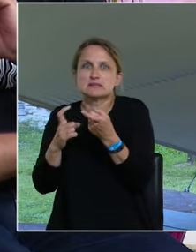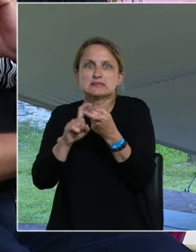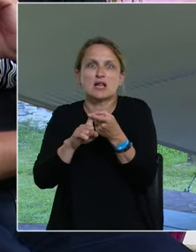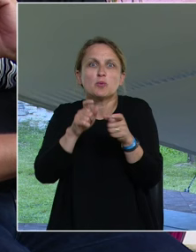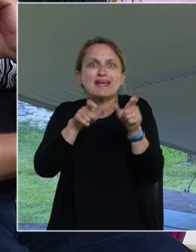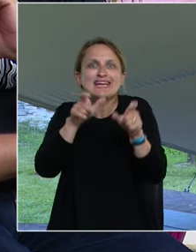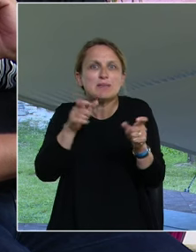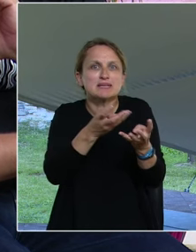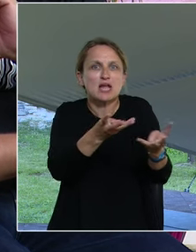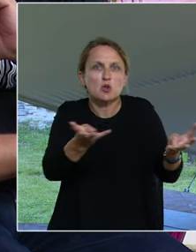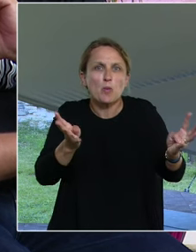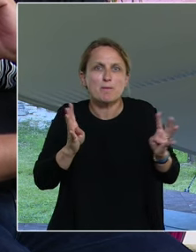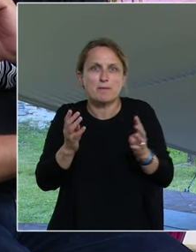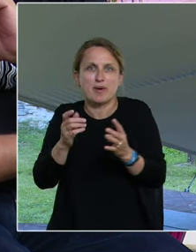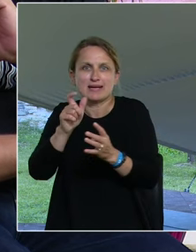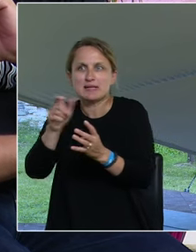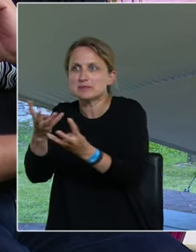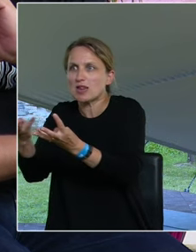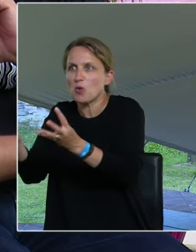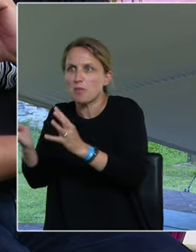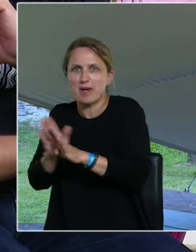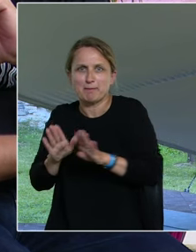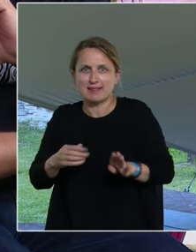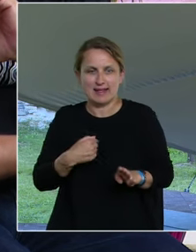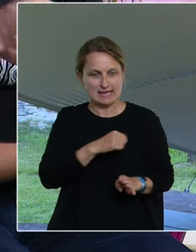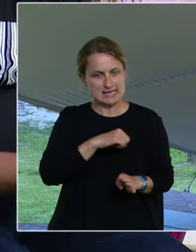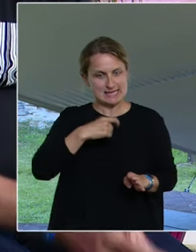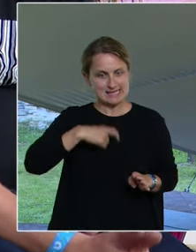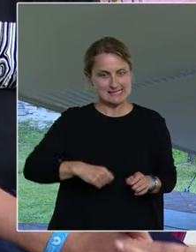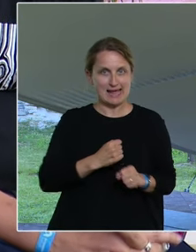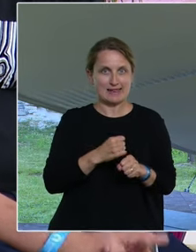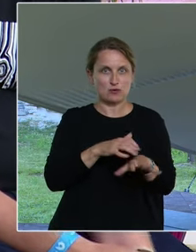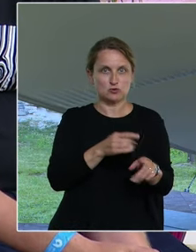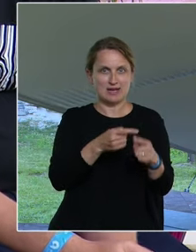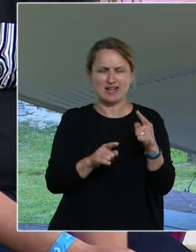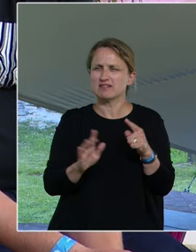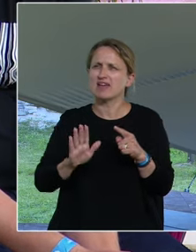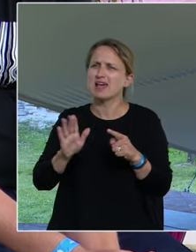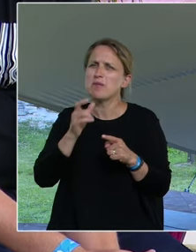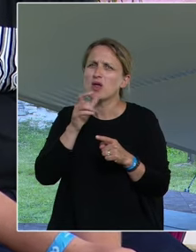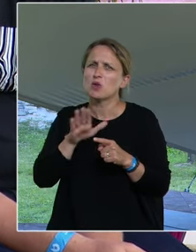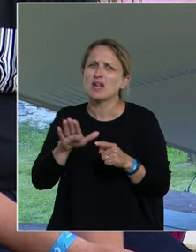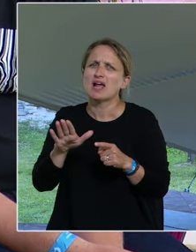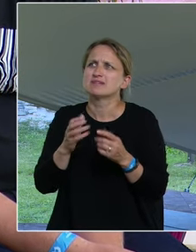people around you, how they behave and trust it. I'm not saying that there is a